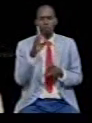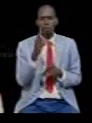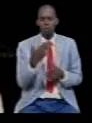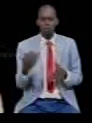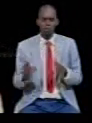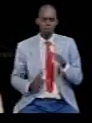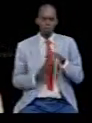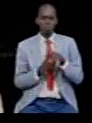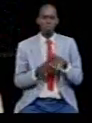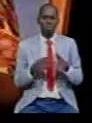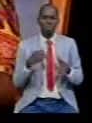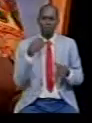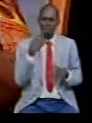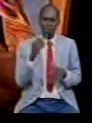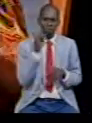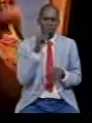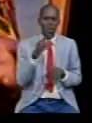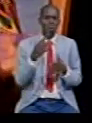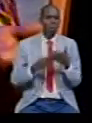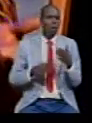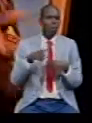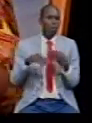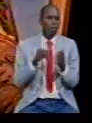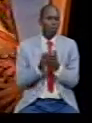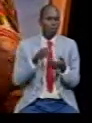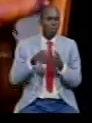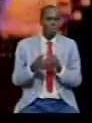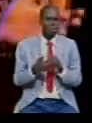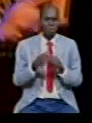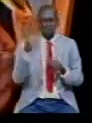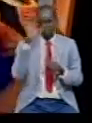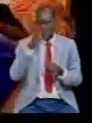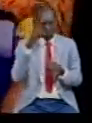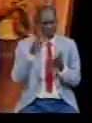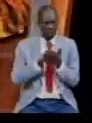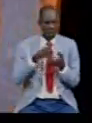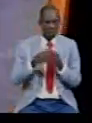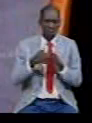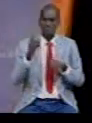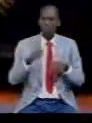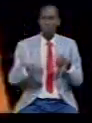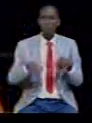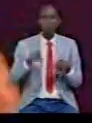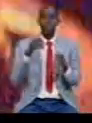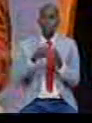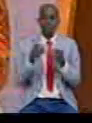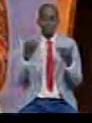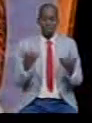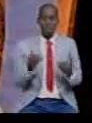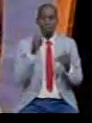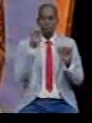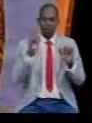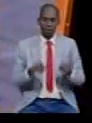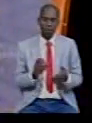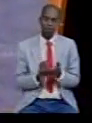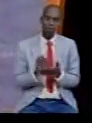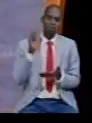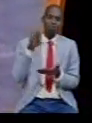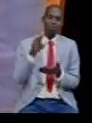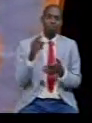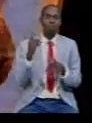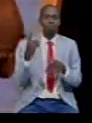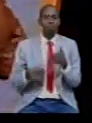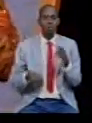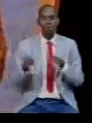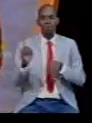how about that problem? I begin to look for it. I do not see it again. Like now, I can jump up. So I want to thank God